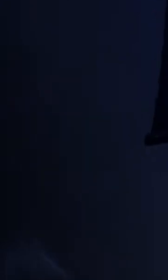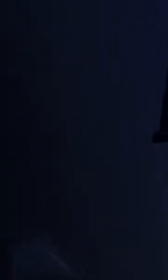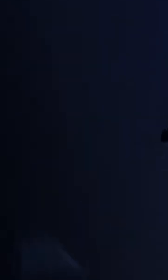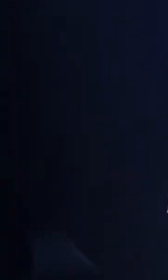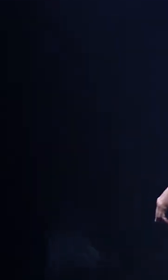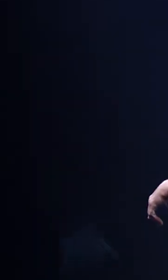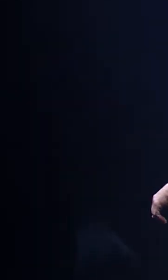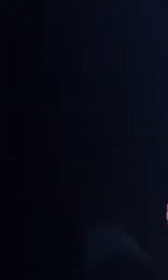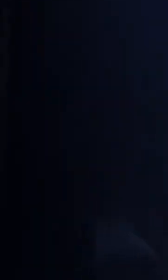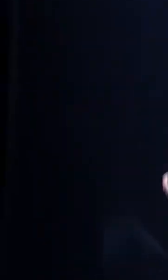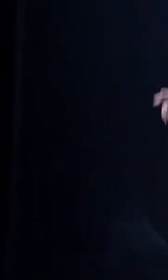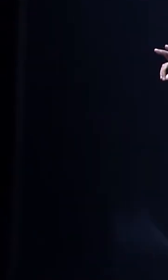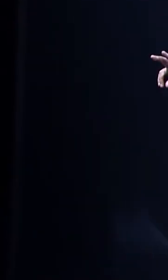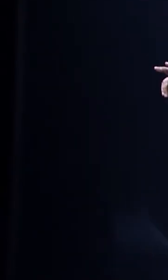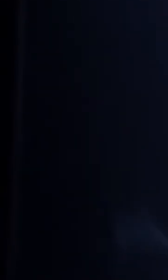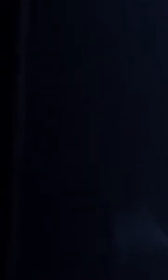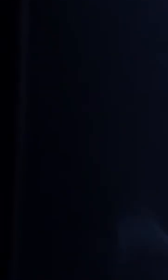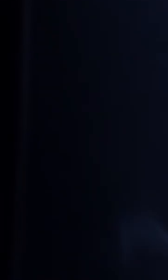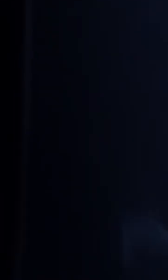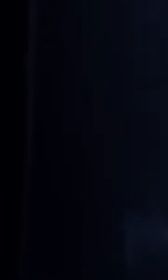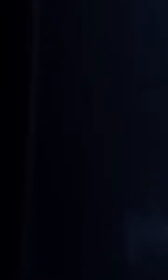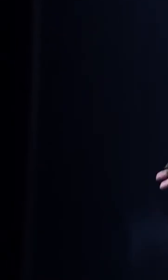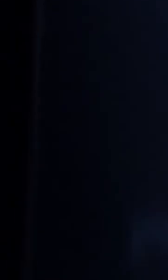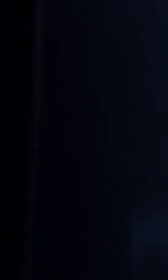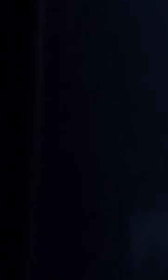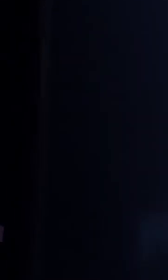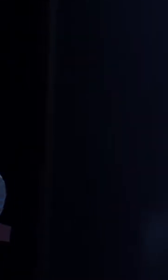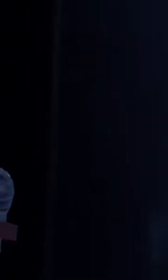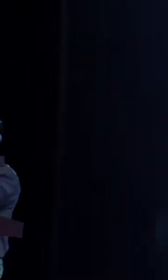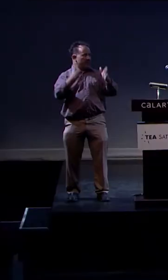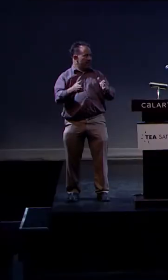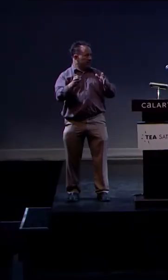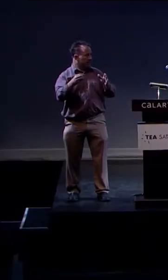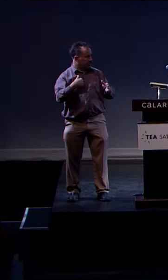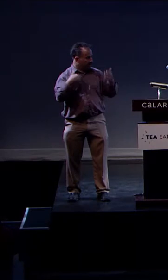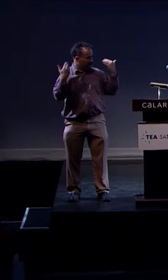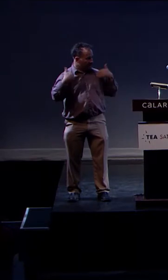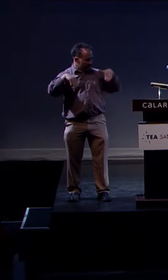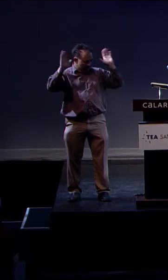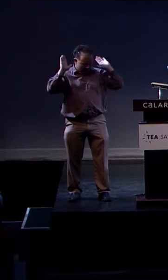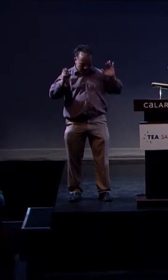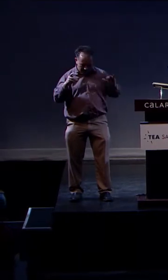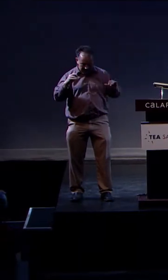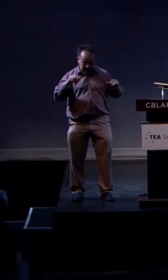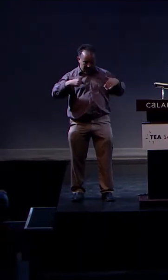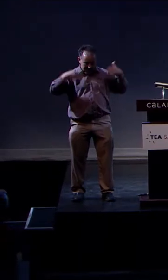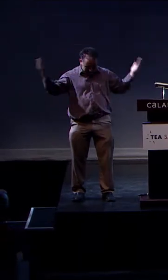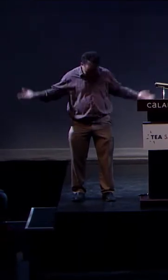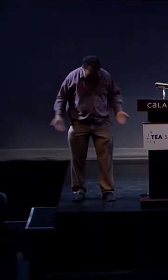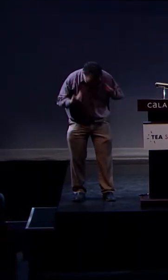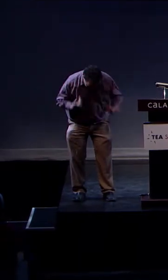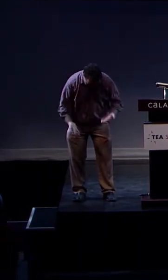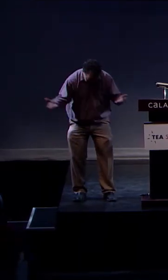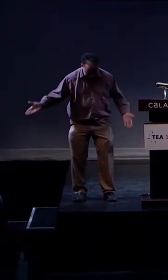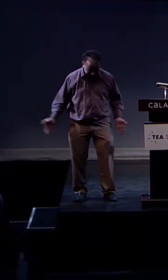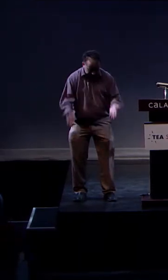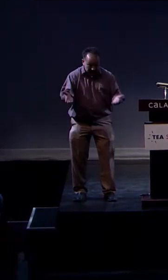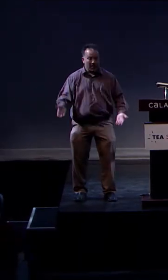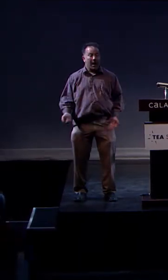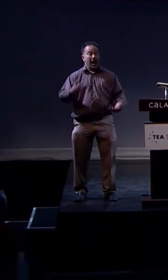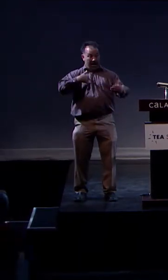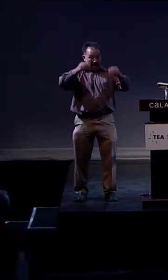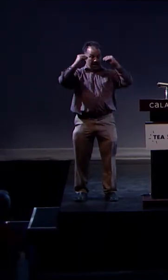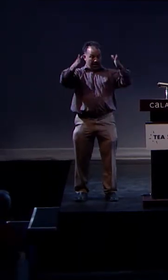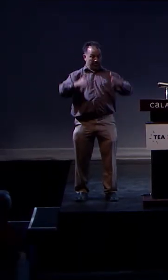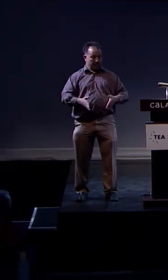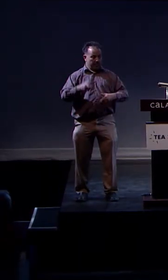word cloud that came up was frumpy professor. So I ditched my soup, and here we go. So I am a professor